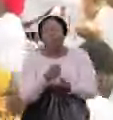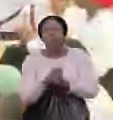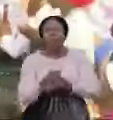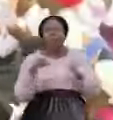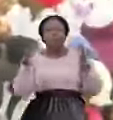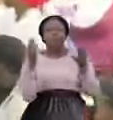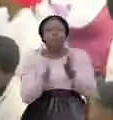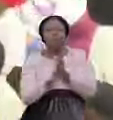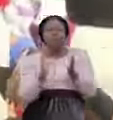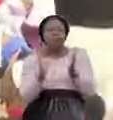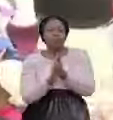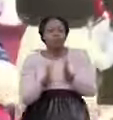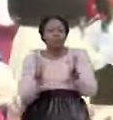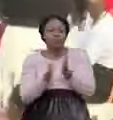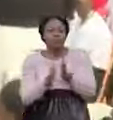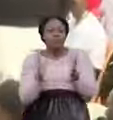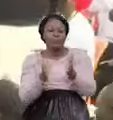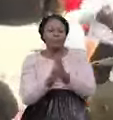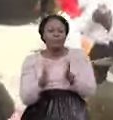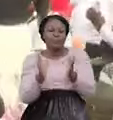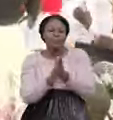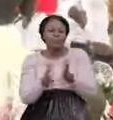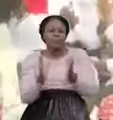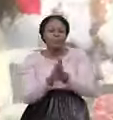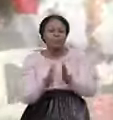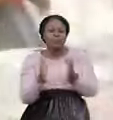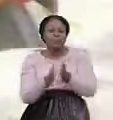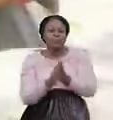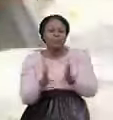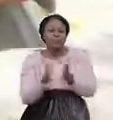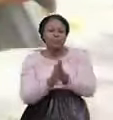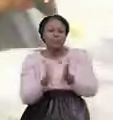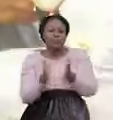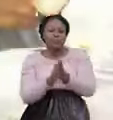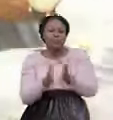Jesus. That's the plan of change